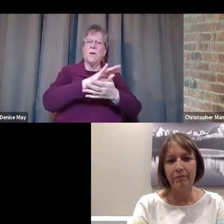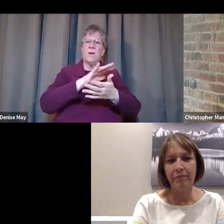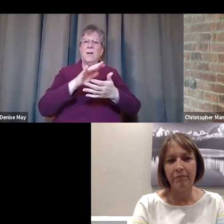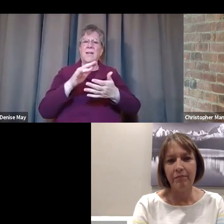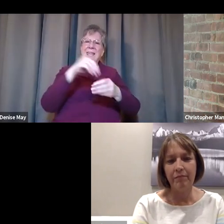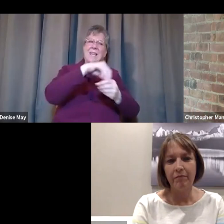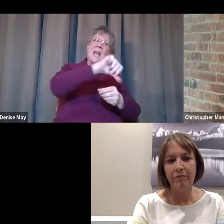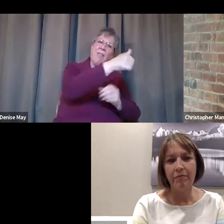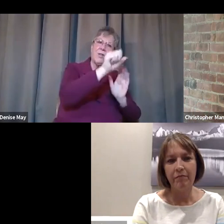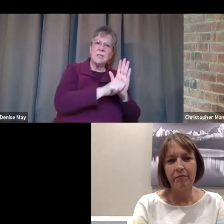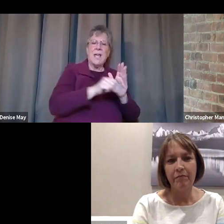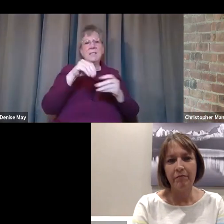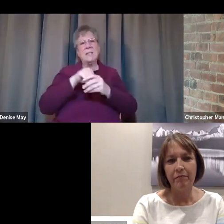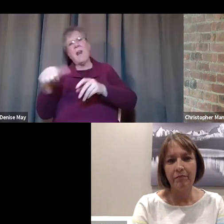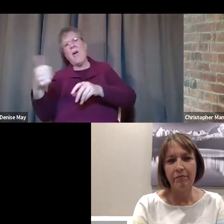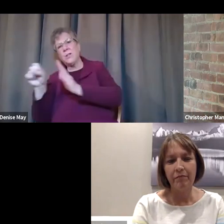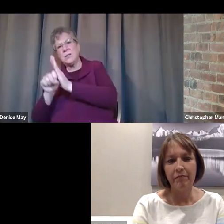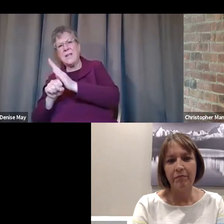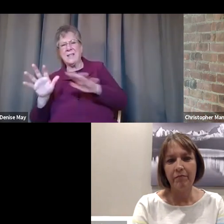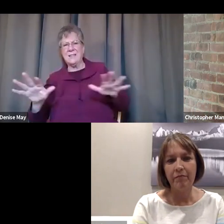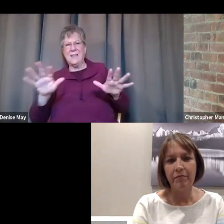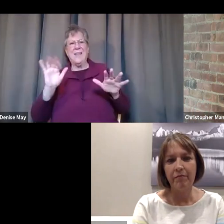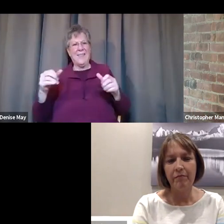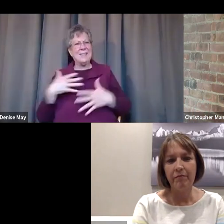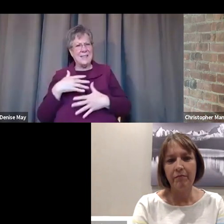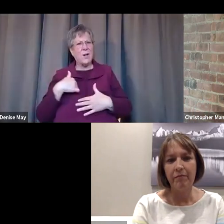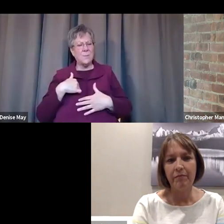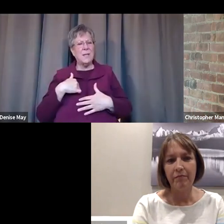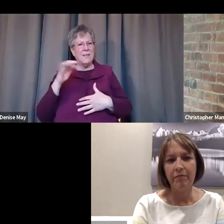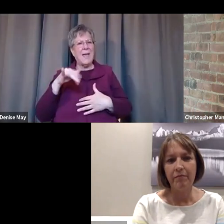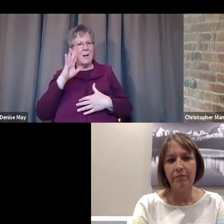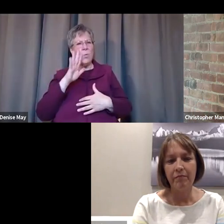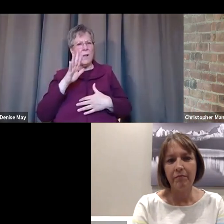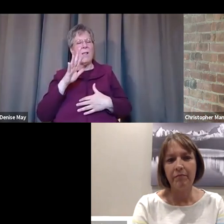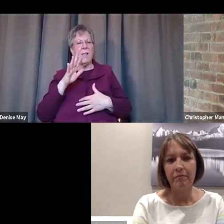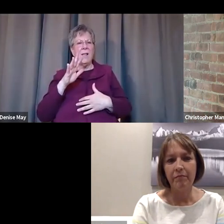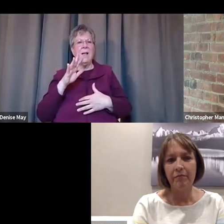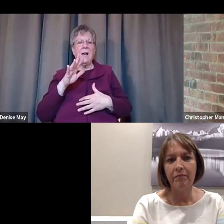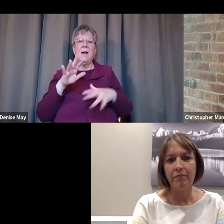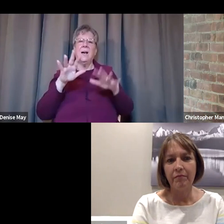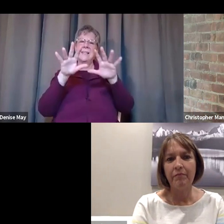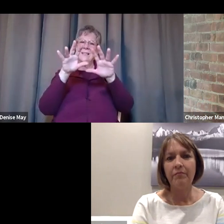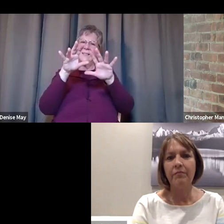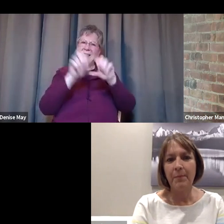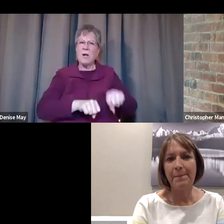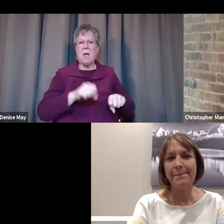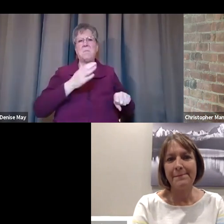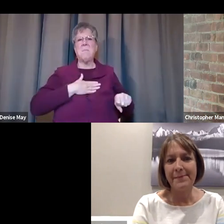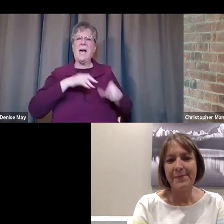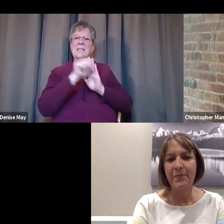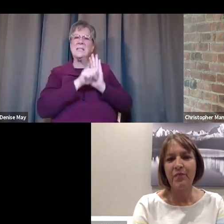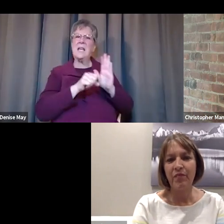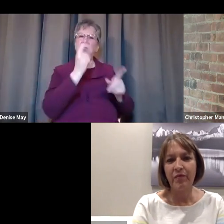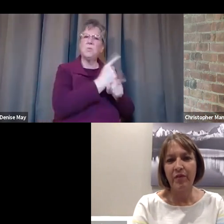And that is something that also scares me, that it's going to undermine the legitimacy of my state does it right, yours does it